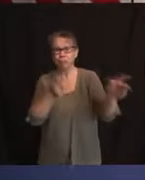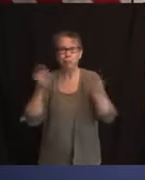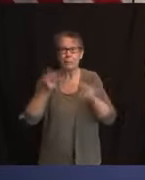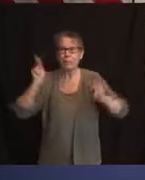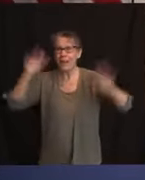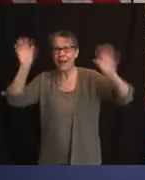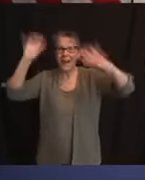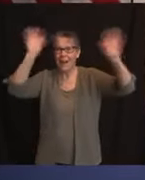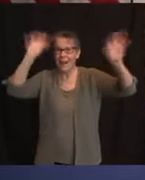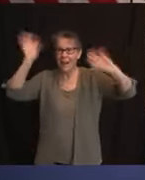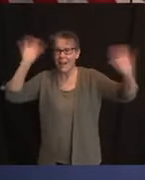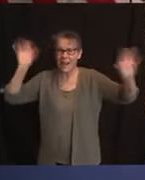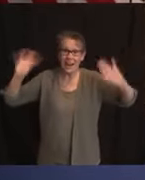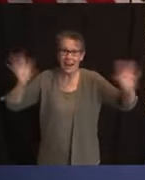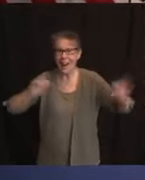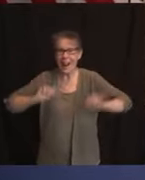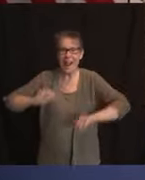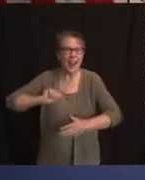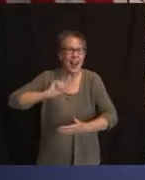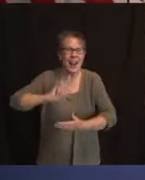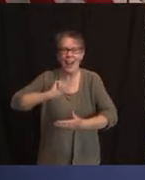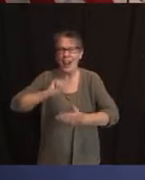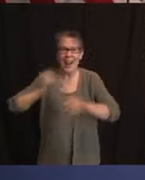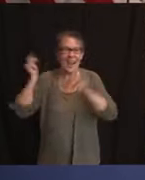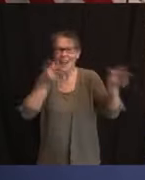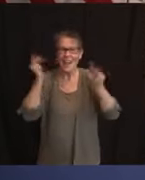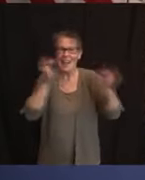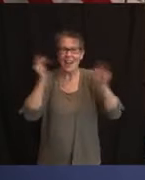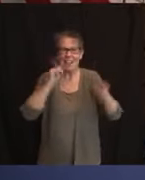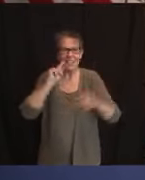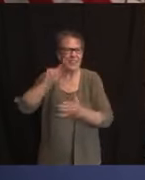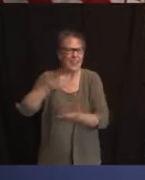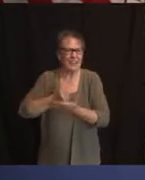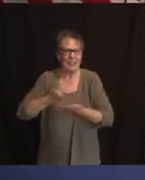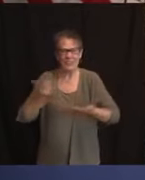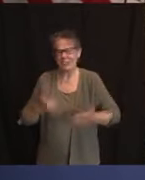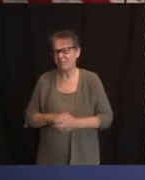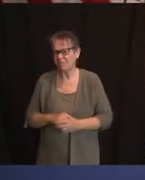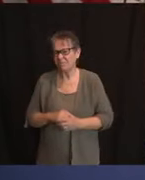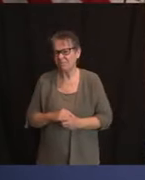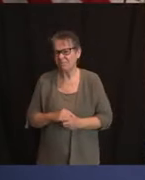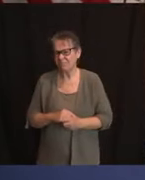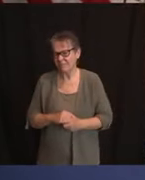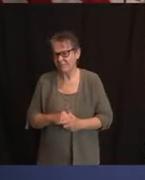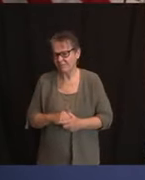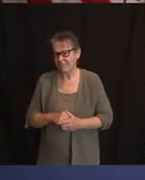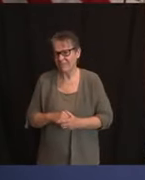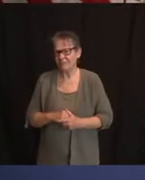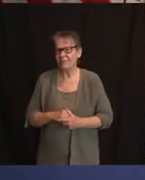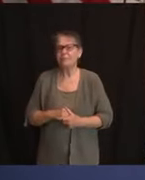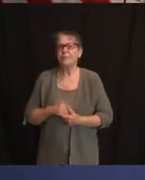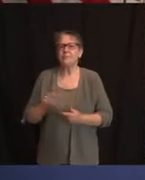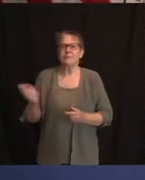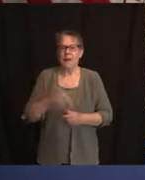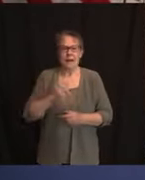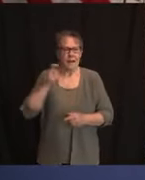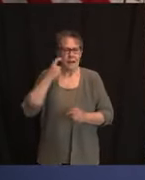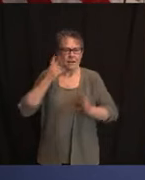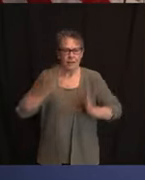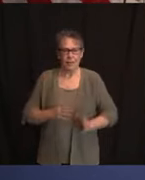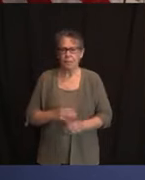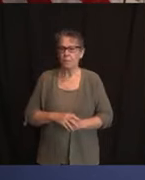This last point, I like your phrase, zero tolerance. That you're not going to get a warning if we catch you leaving something